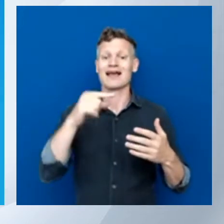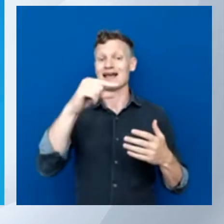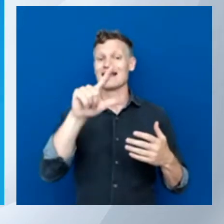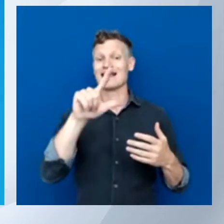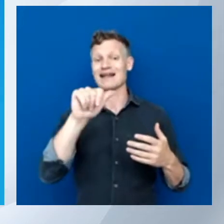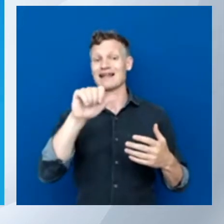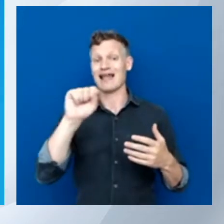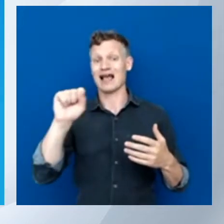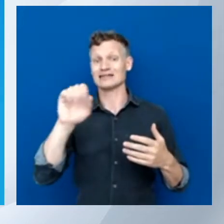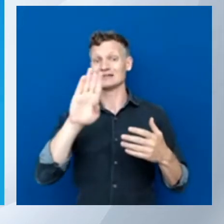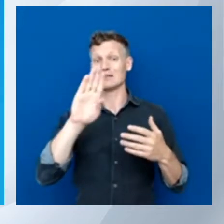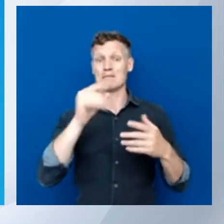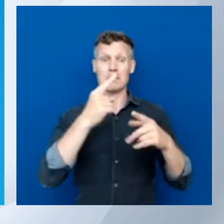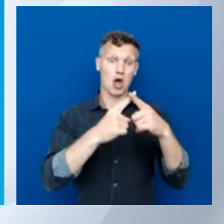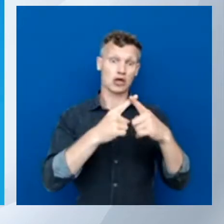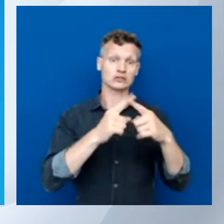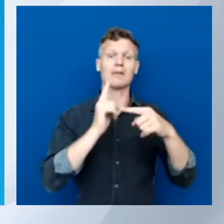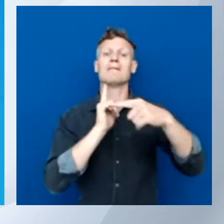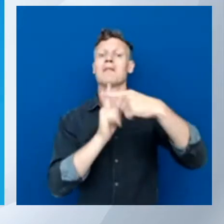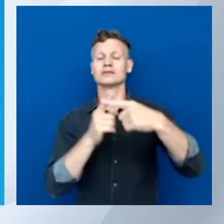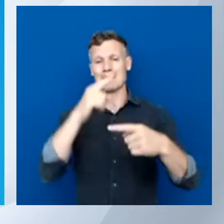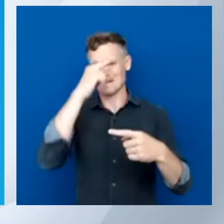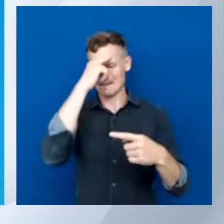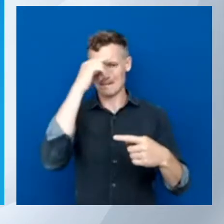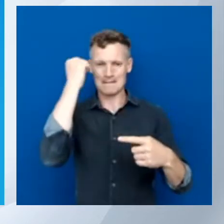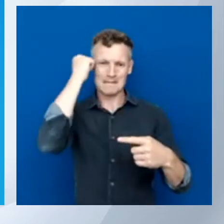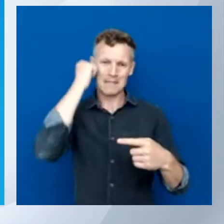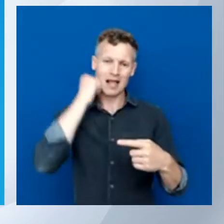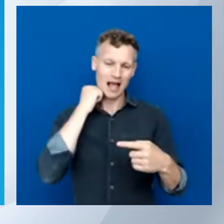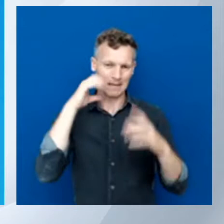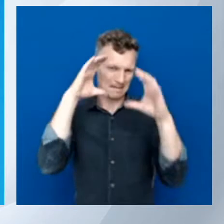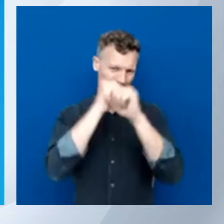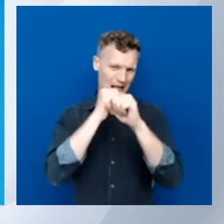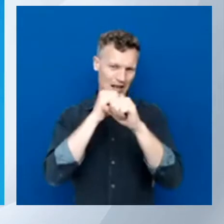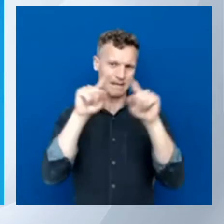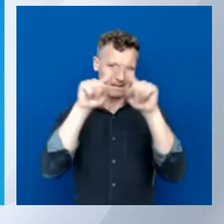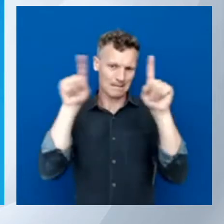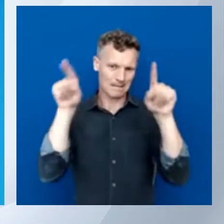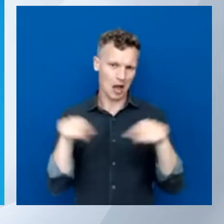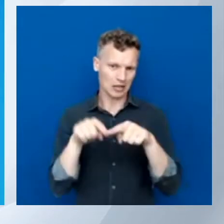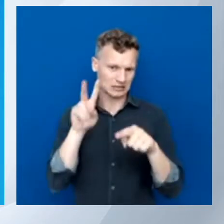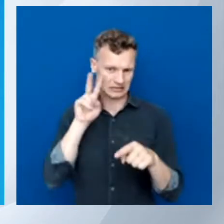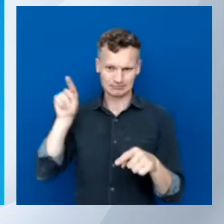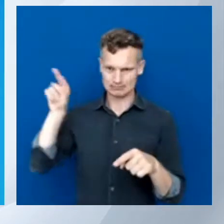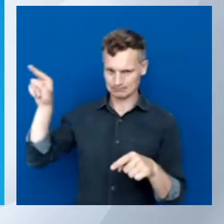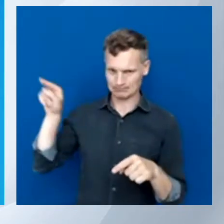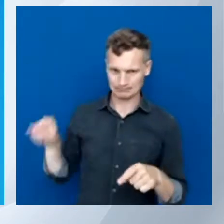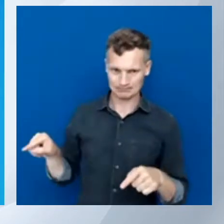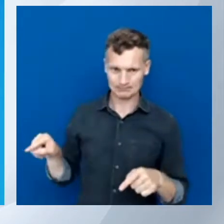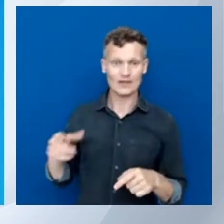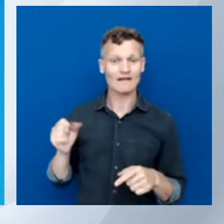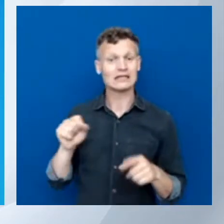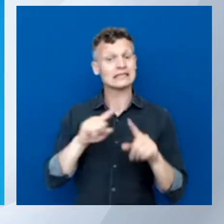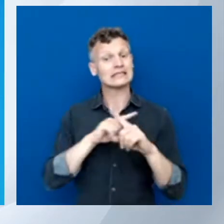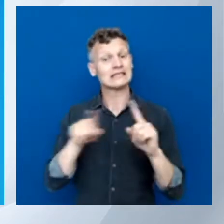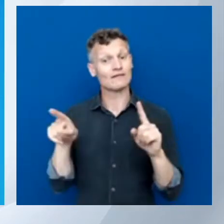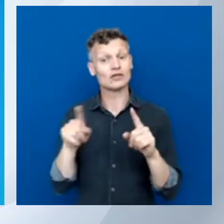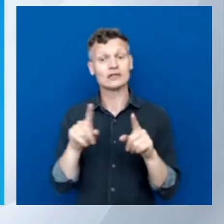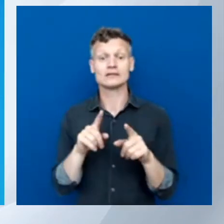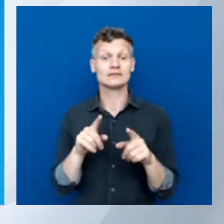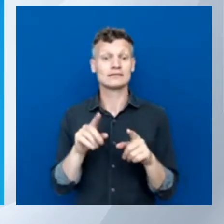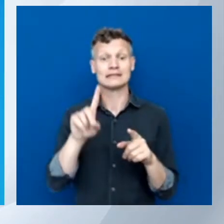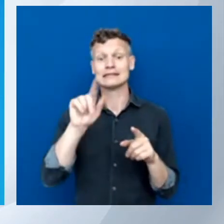Learning Interpret package supports developers using datasets formats such as the NumPy array or Pandas data